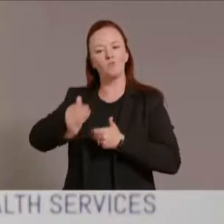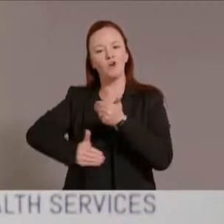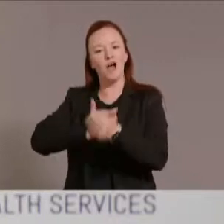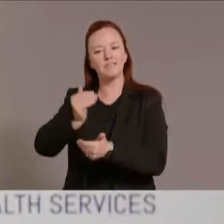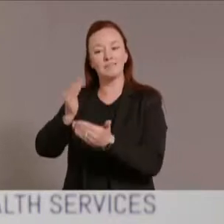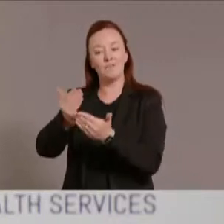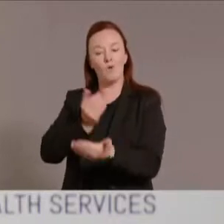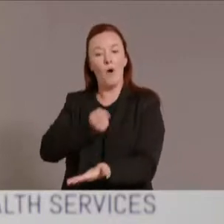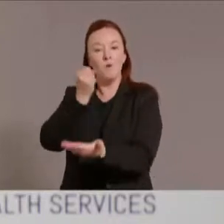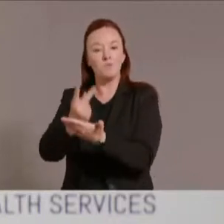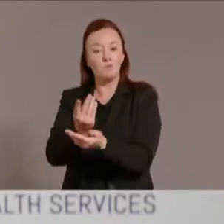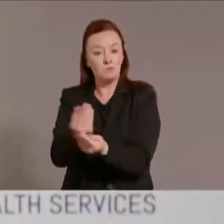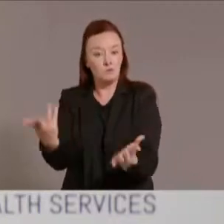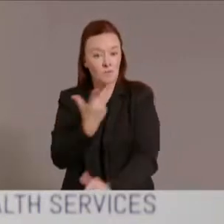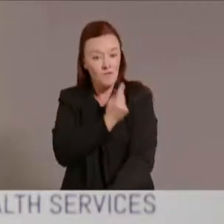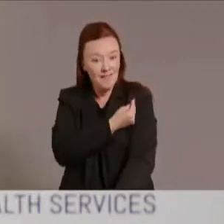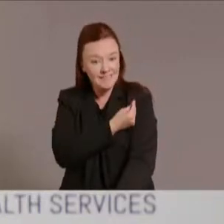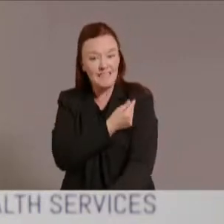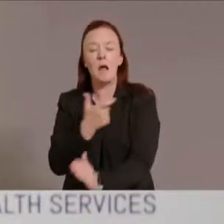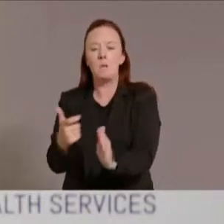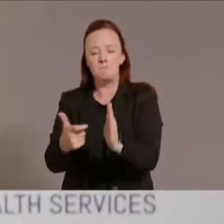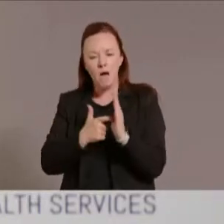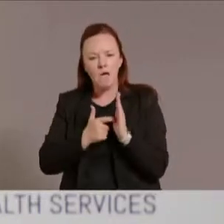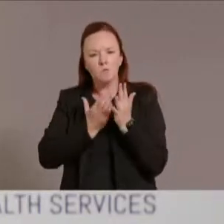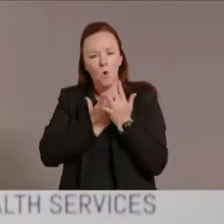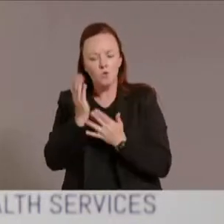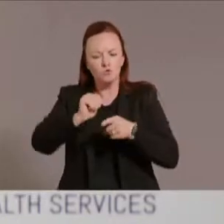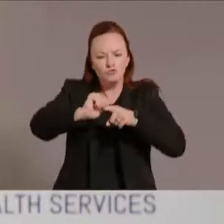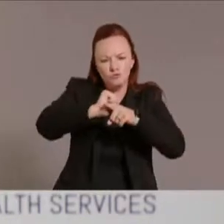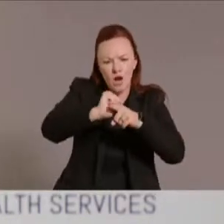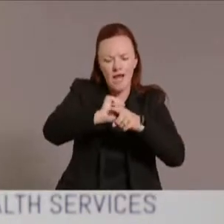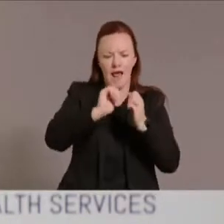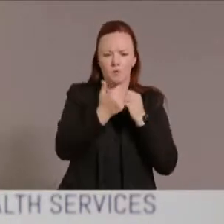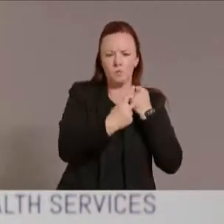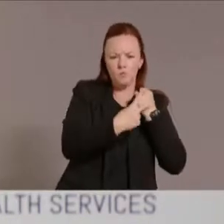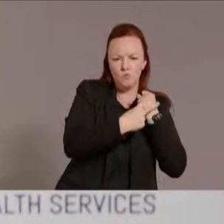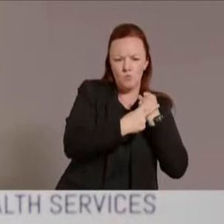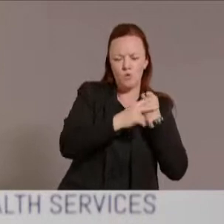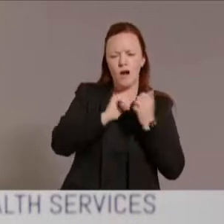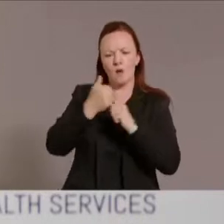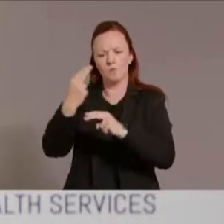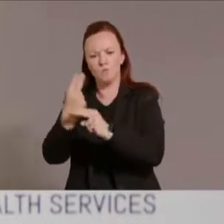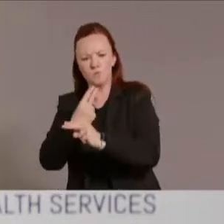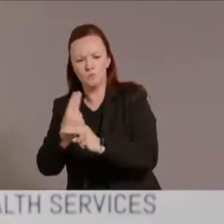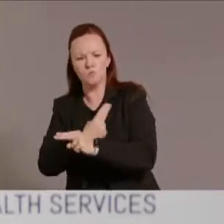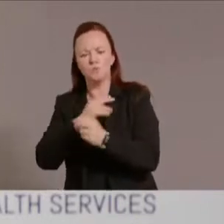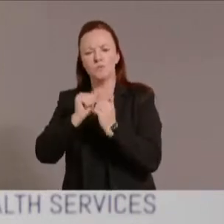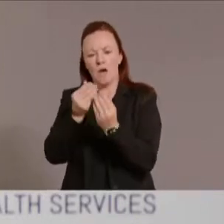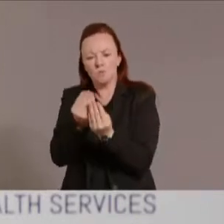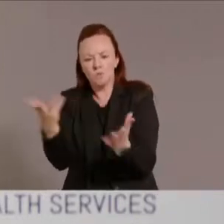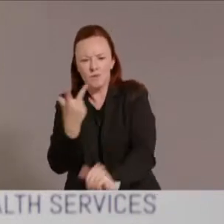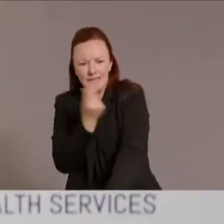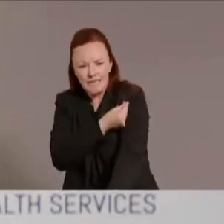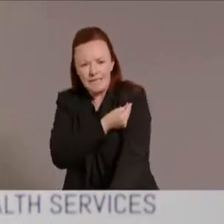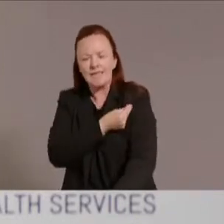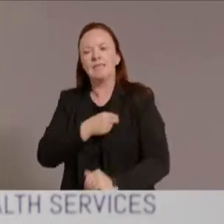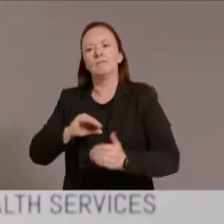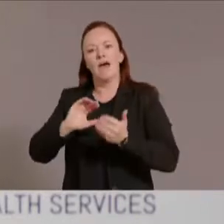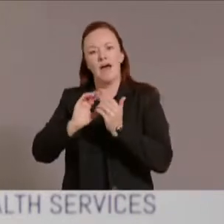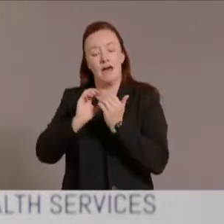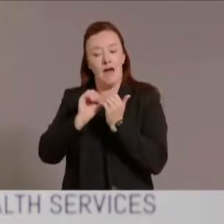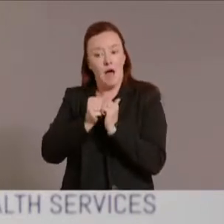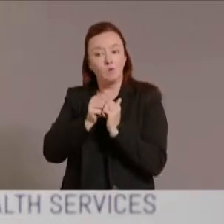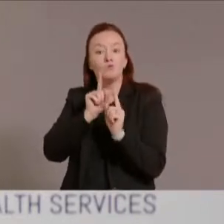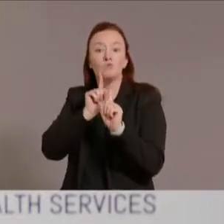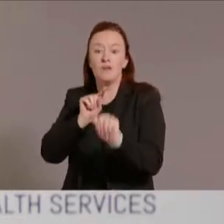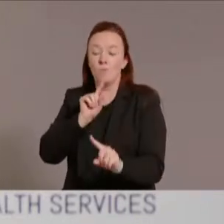to manage the vaccine and how to store it and utilize it and use it properly and report wastage. So hopefully they're